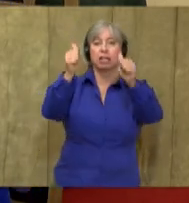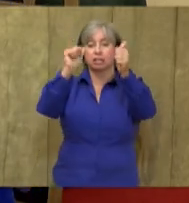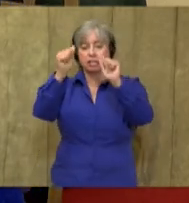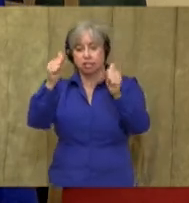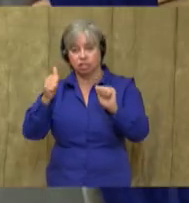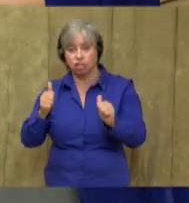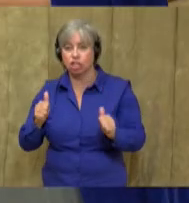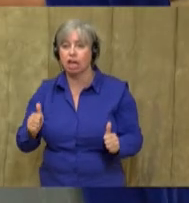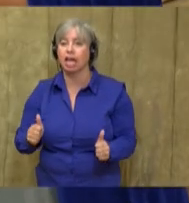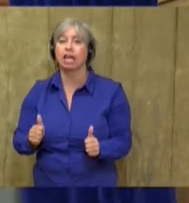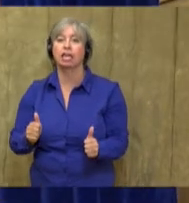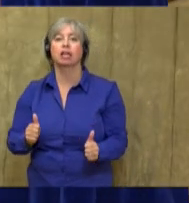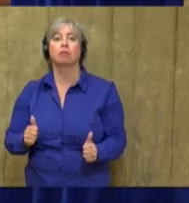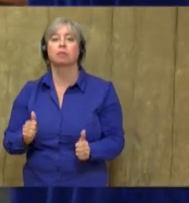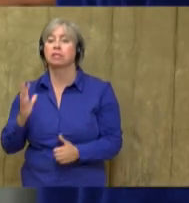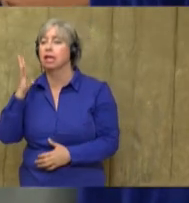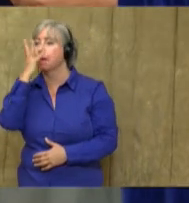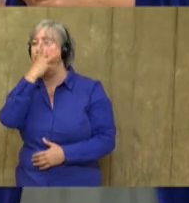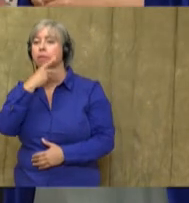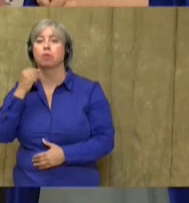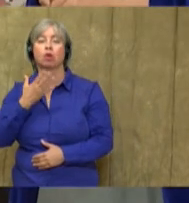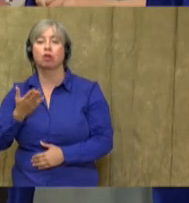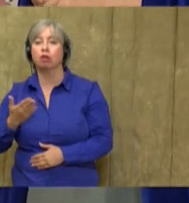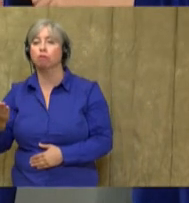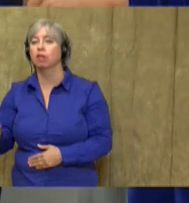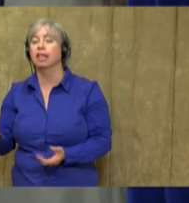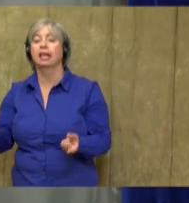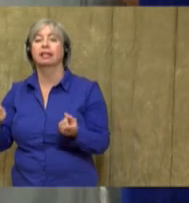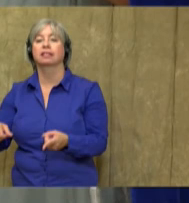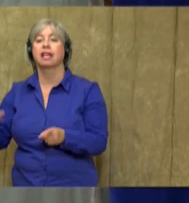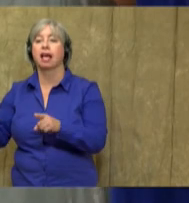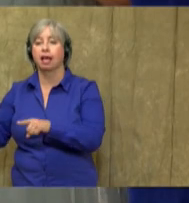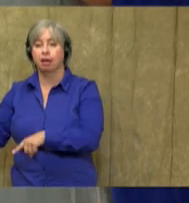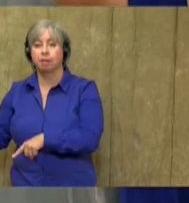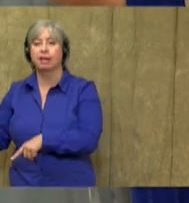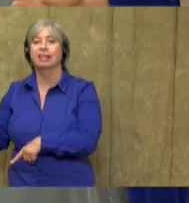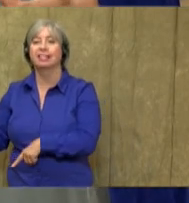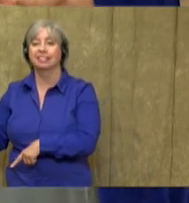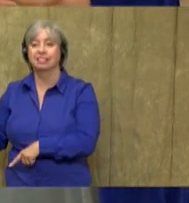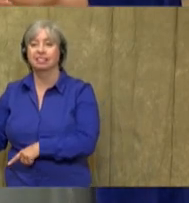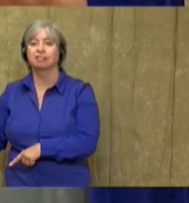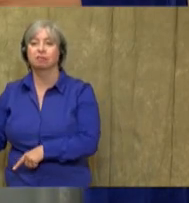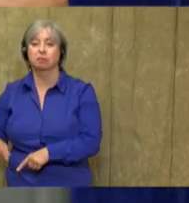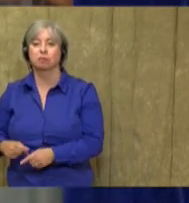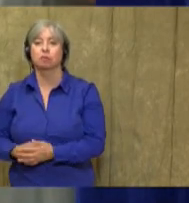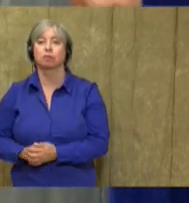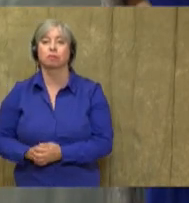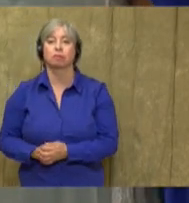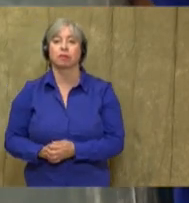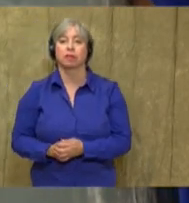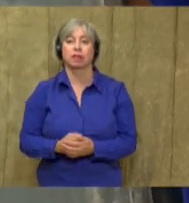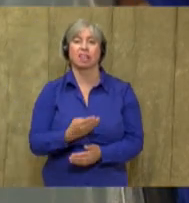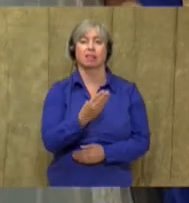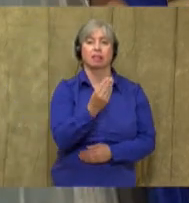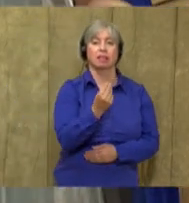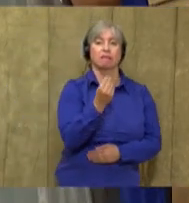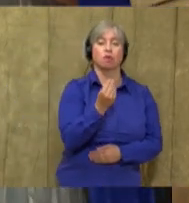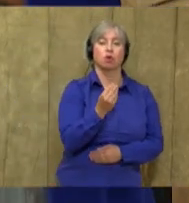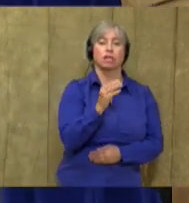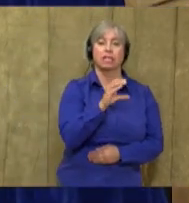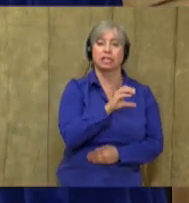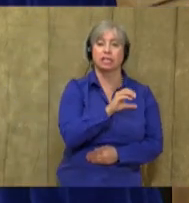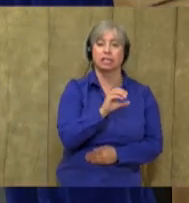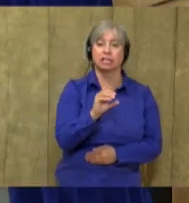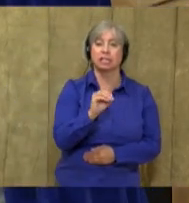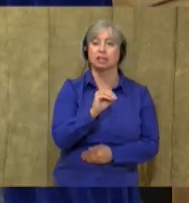all these beautiful things that are going to come out of this time period. And it's generally described as a time period that happened between the 14th century